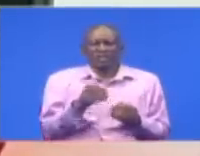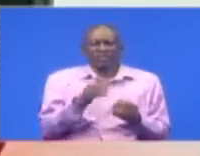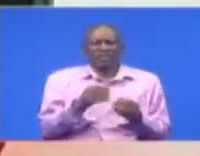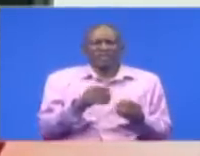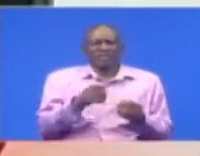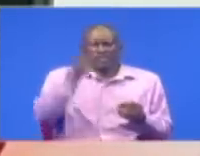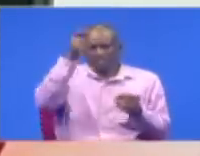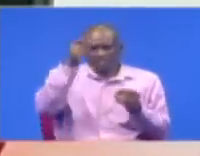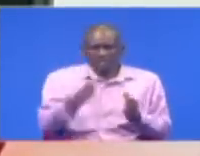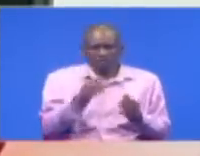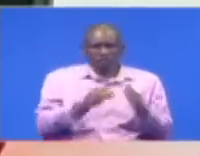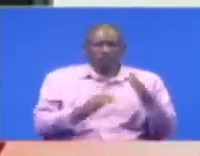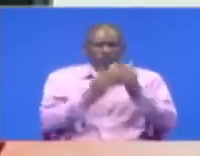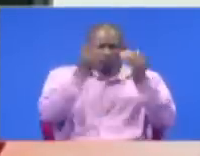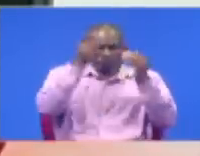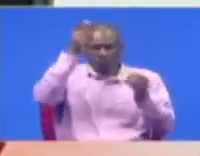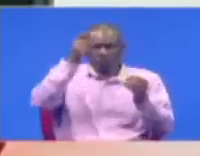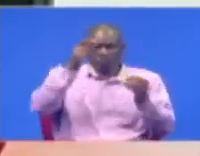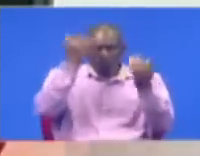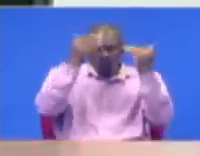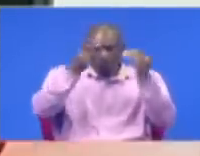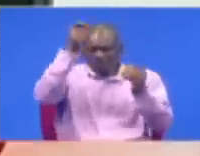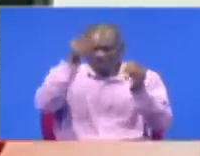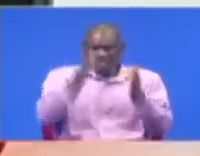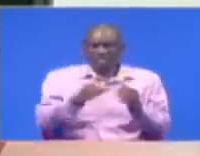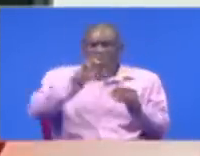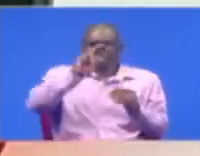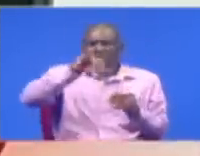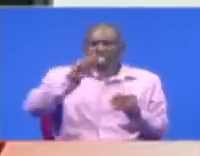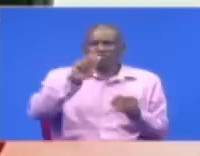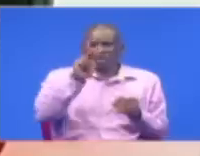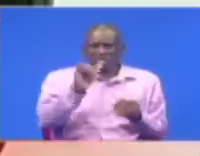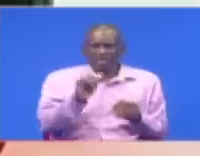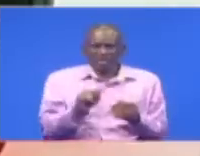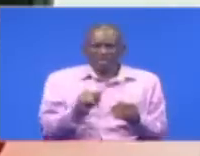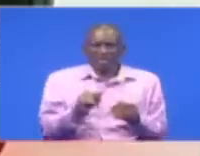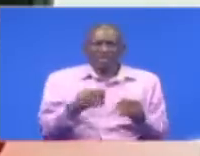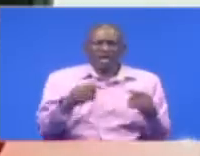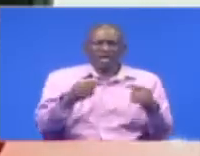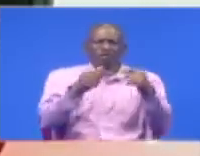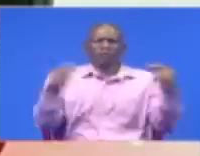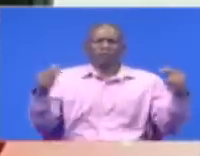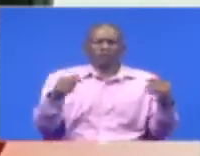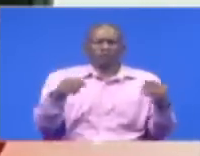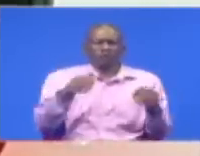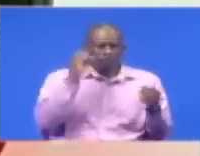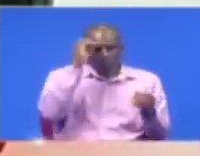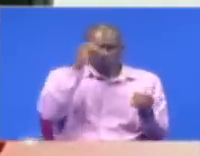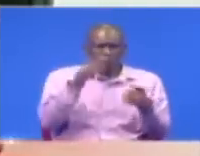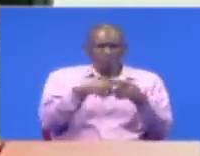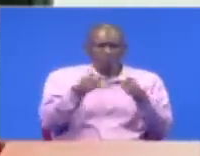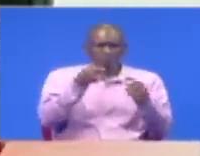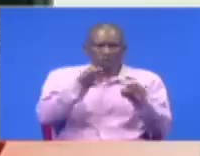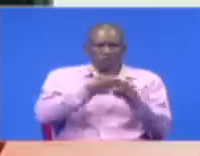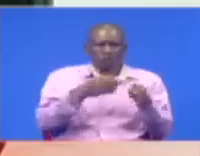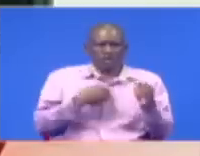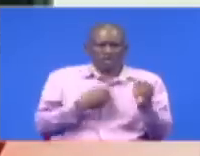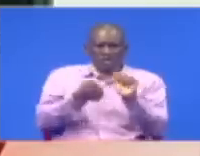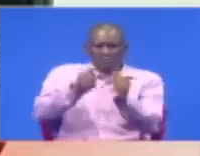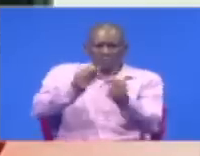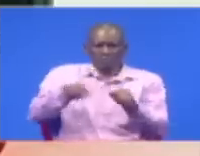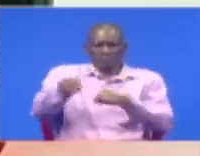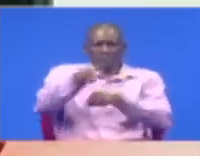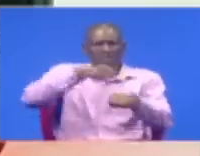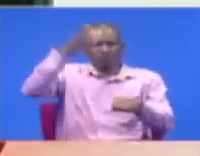Supreme Court Judge Joki dealt with it, But then there was an amendment by